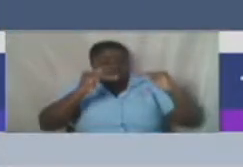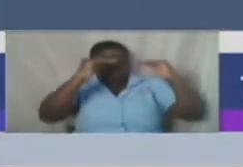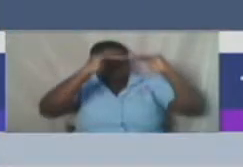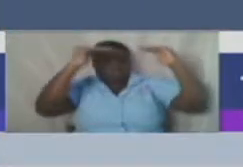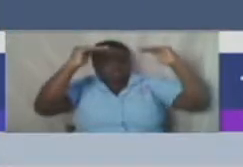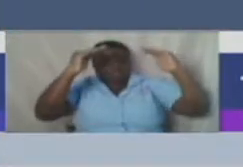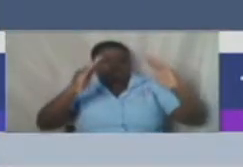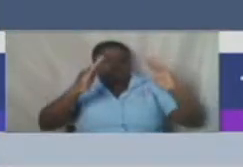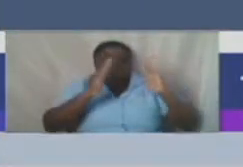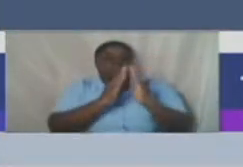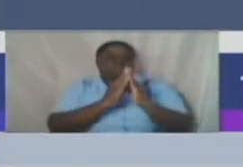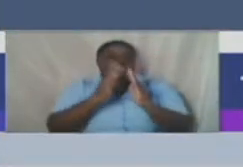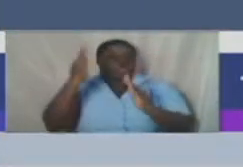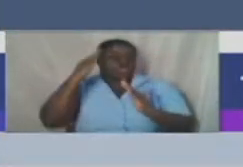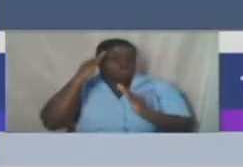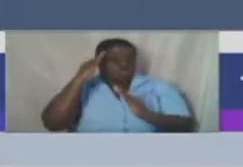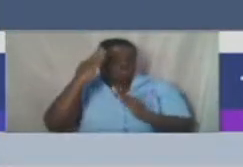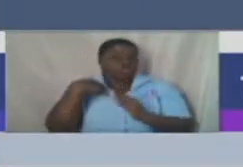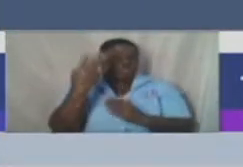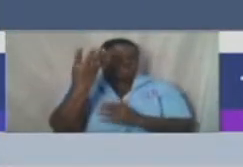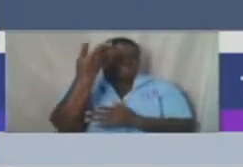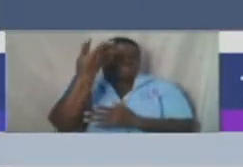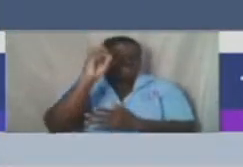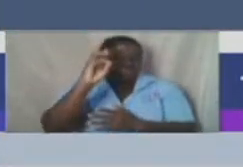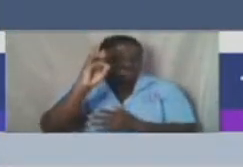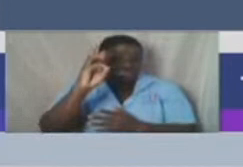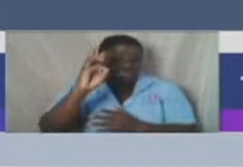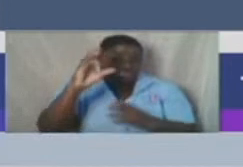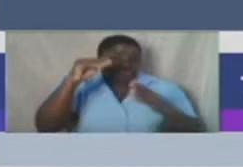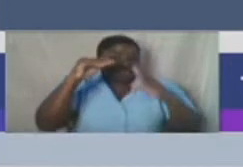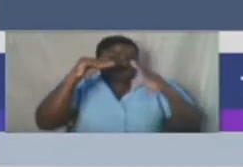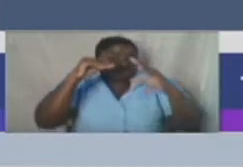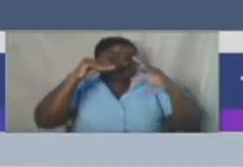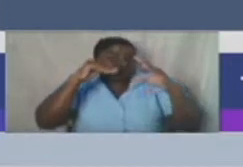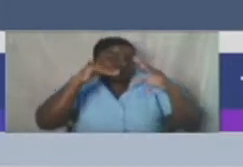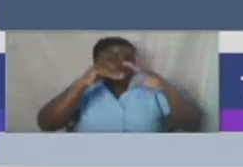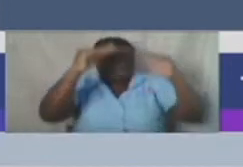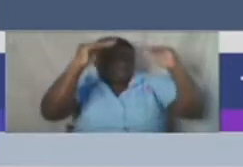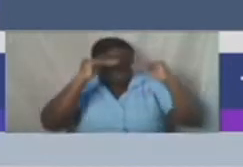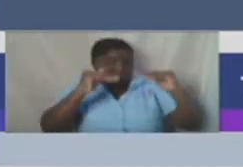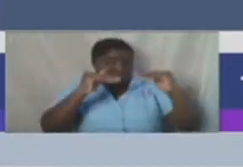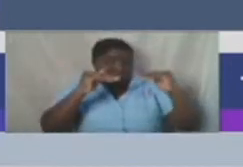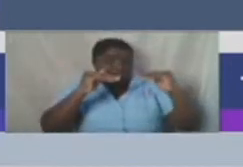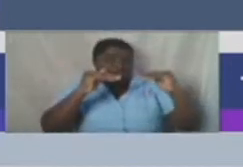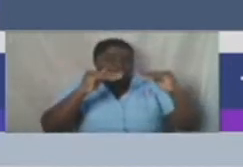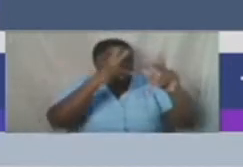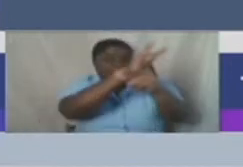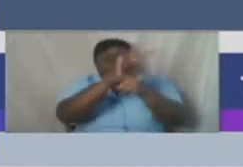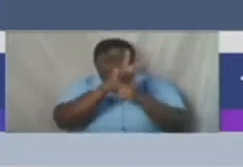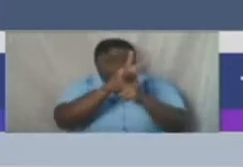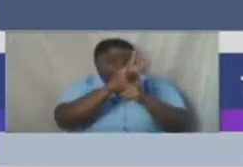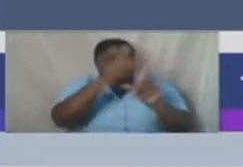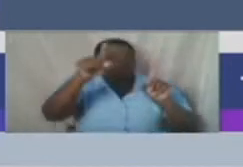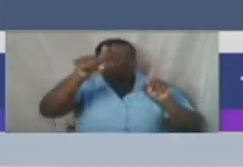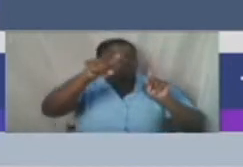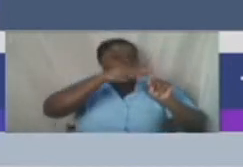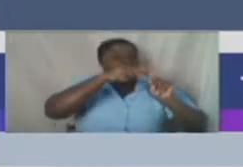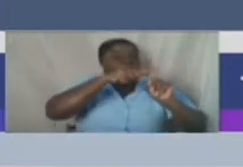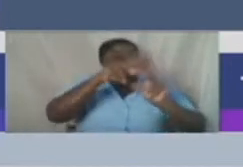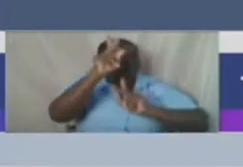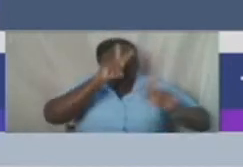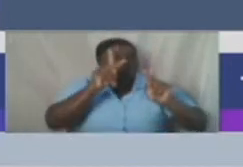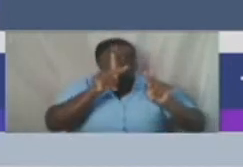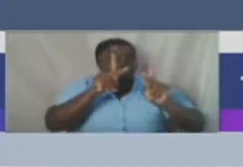16 facilities in the parallel healthcare system to care for confirmed COVID-positive patients with a total bed capacity